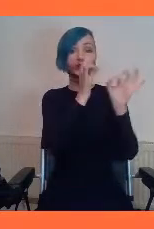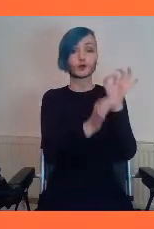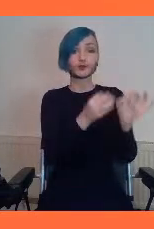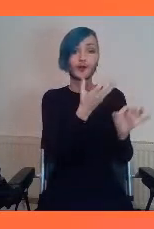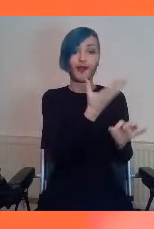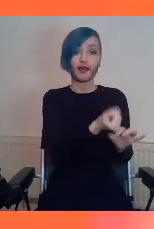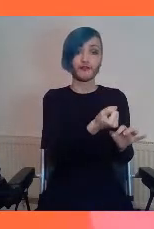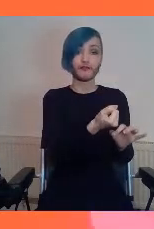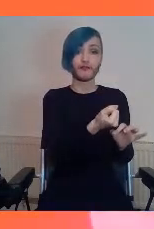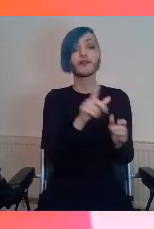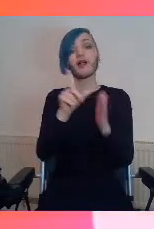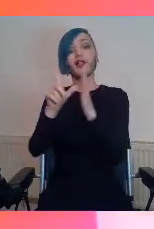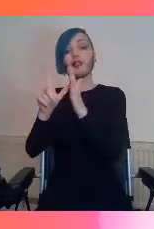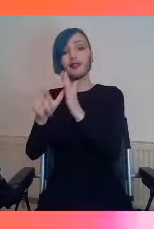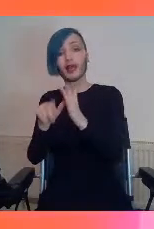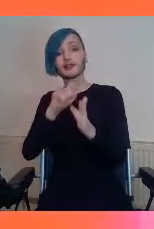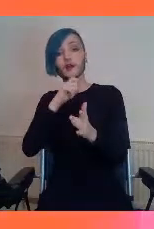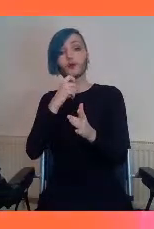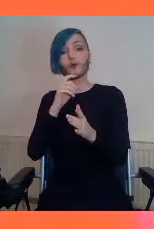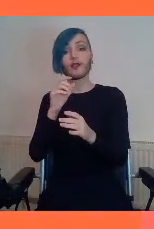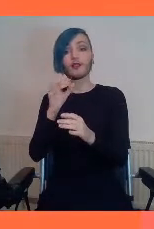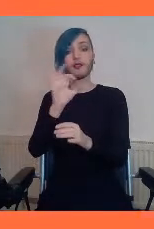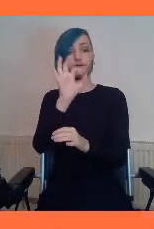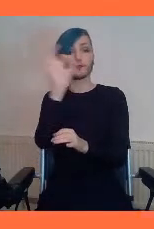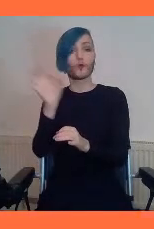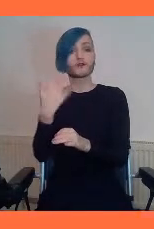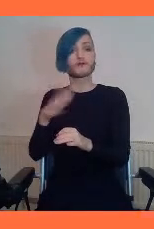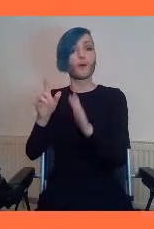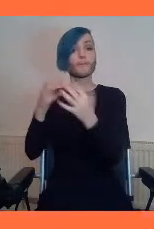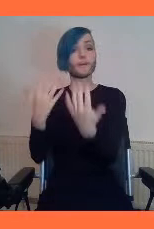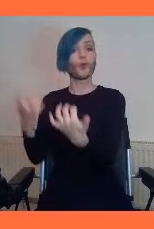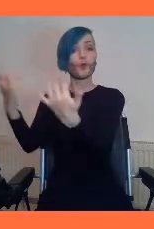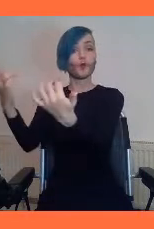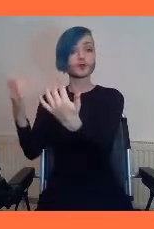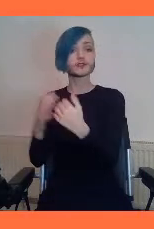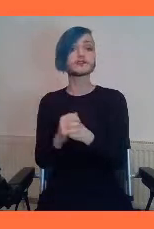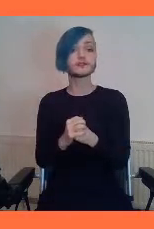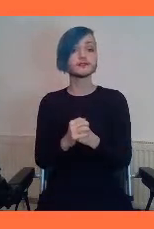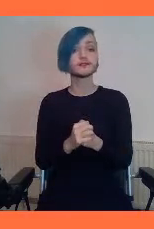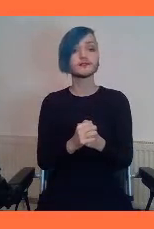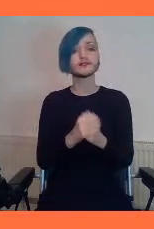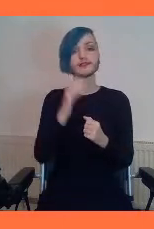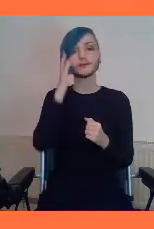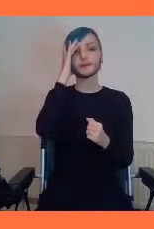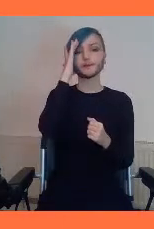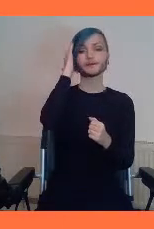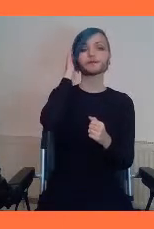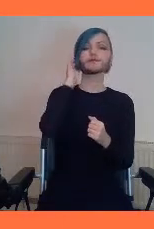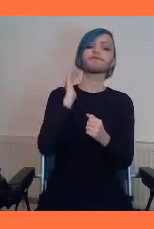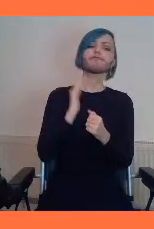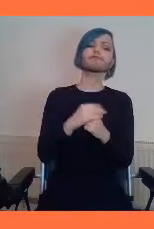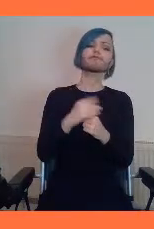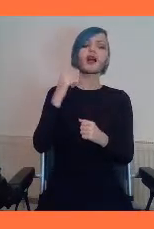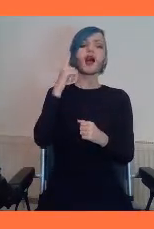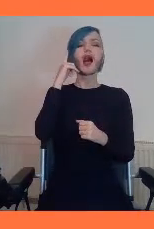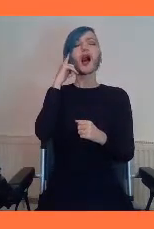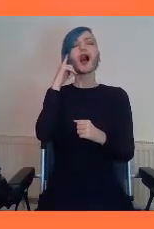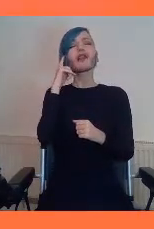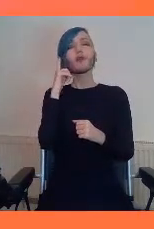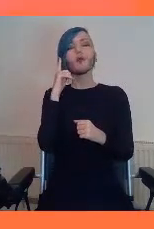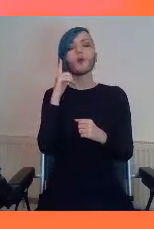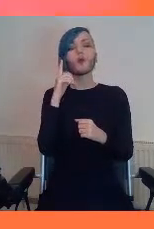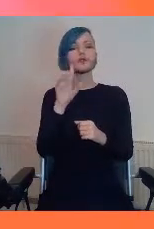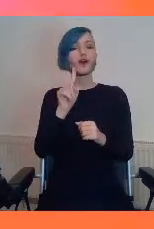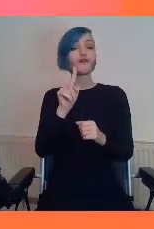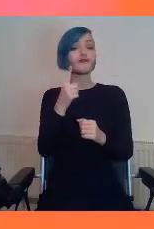some questions, hopefully from the audience as well, that have tuned in today. But I thought it would be really good if we can crack on with the